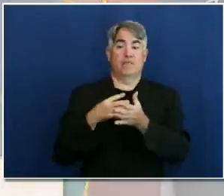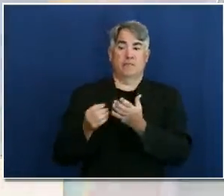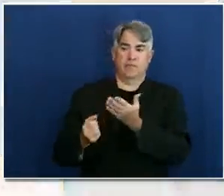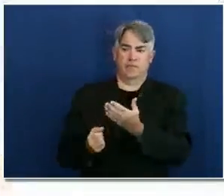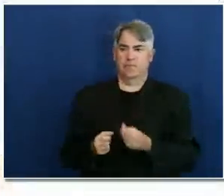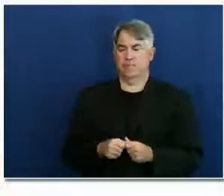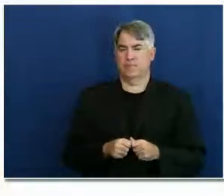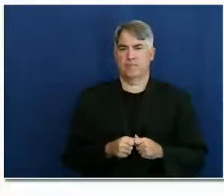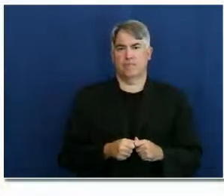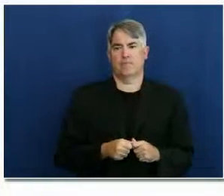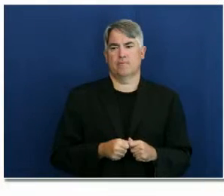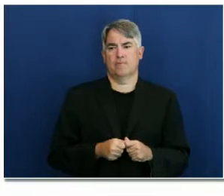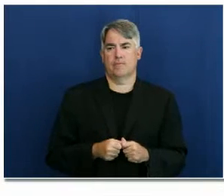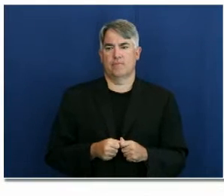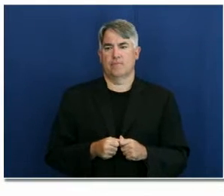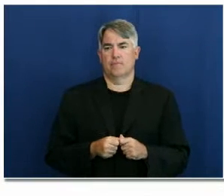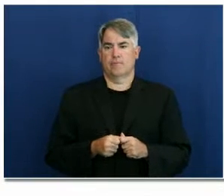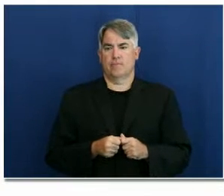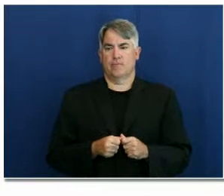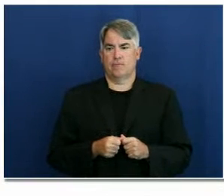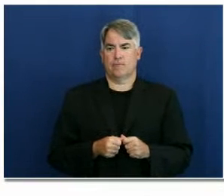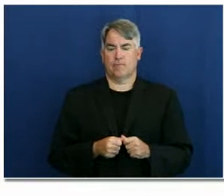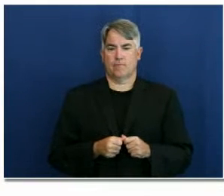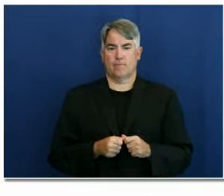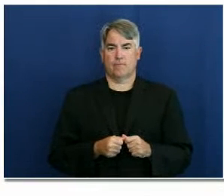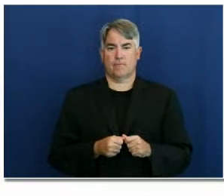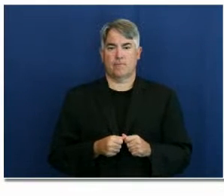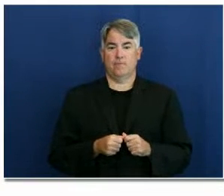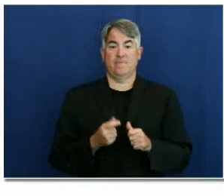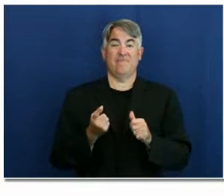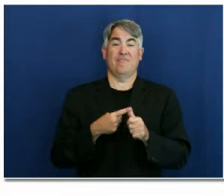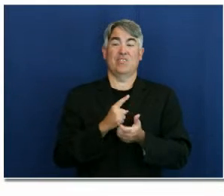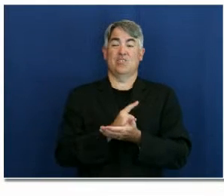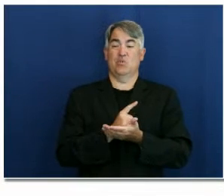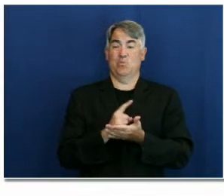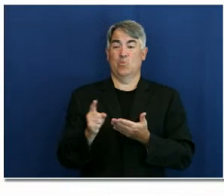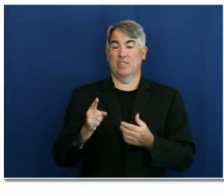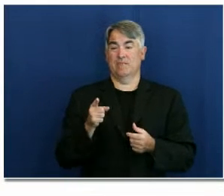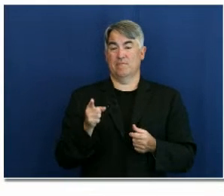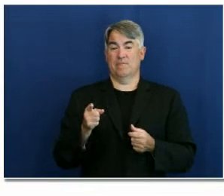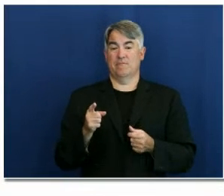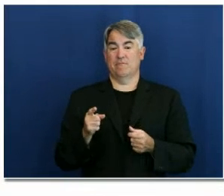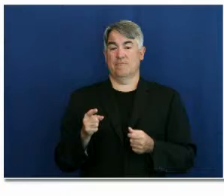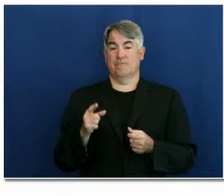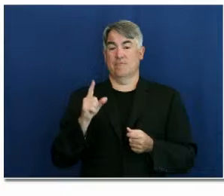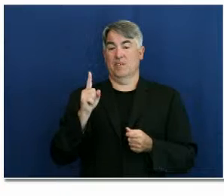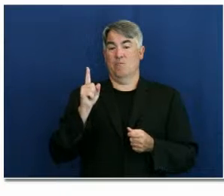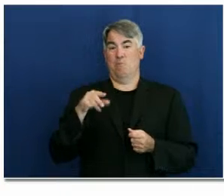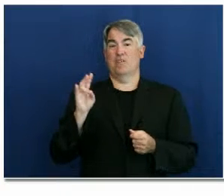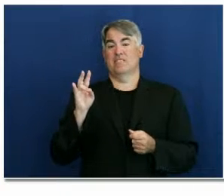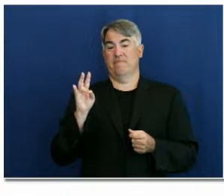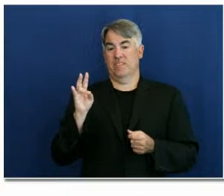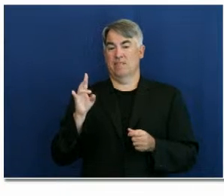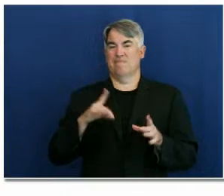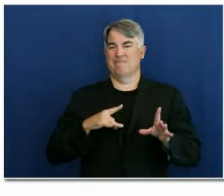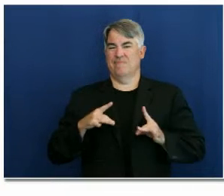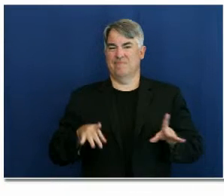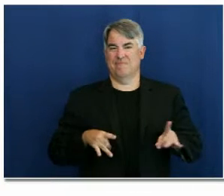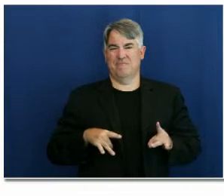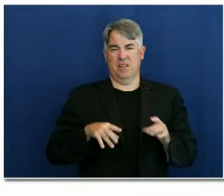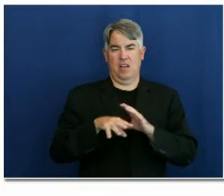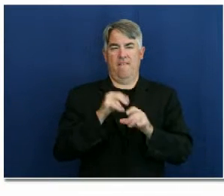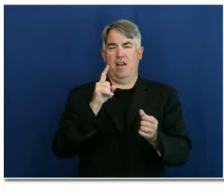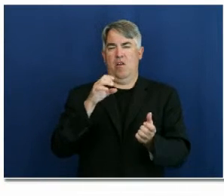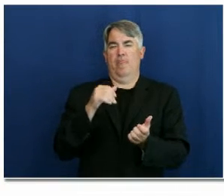here, again, just shows the first week with that adjusted case rate at 1.7. Next week, we should have the numbers